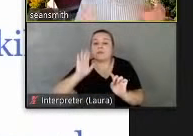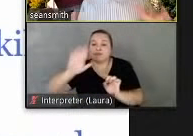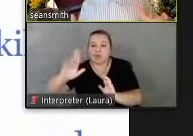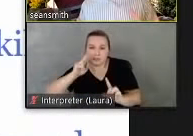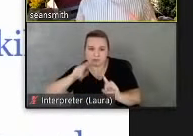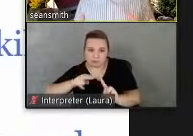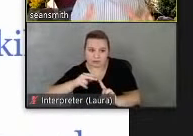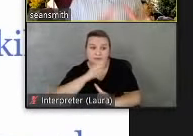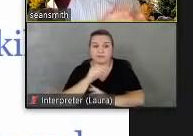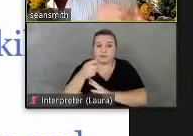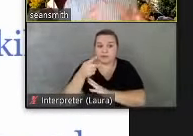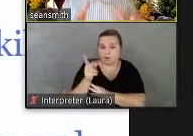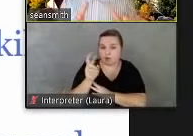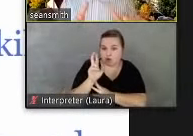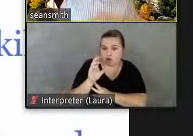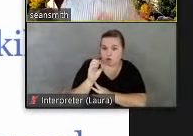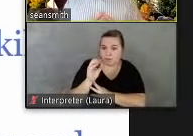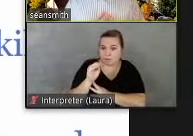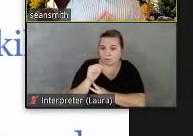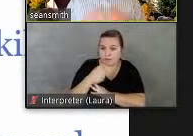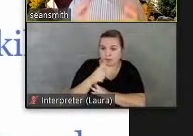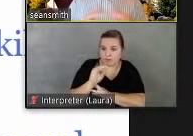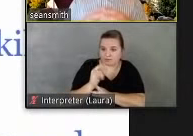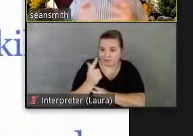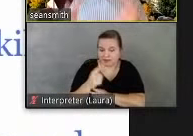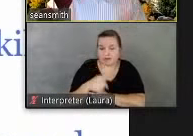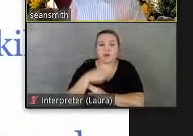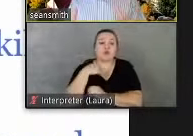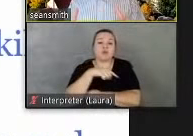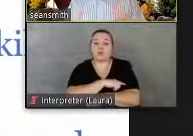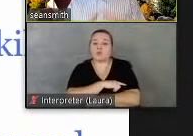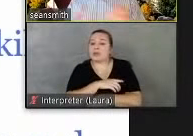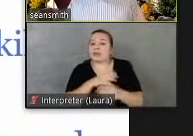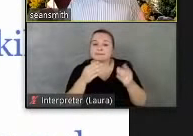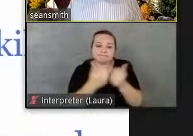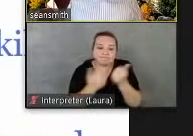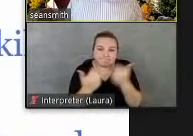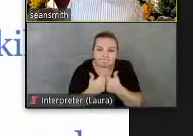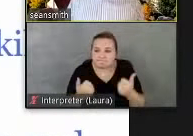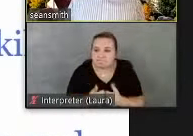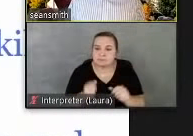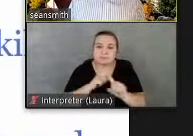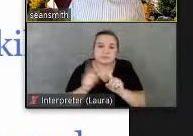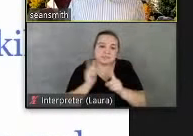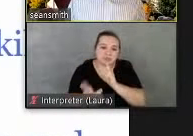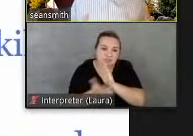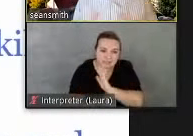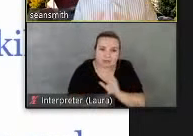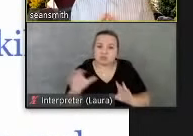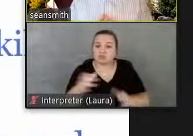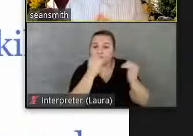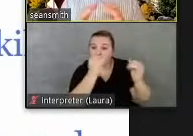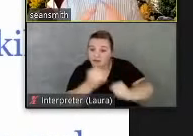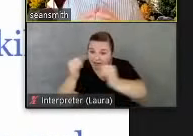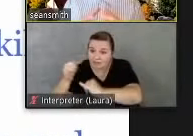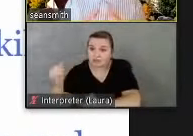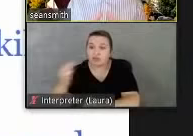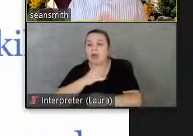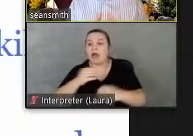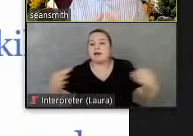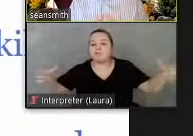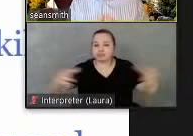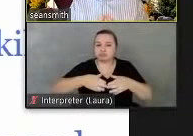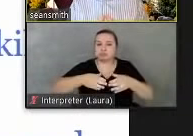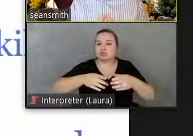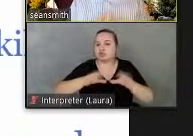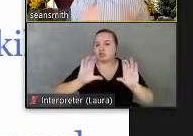course, prompting, where we break things down. And we can do those individually and, of course, collectively as well. But these are ways that we can create some of